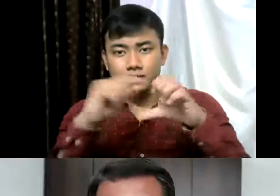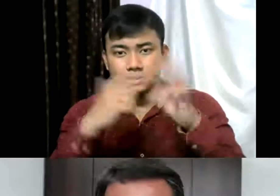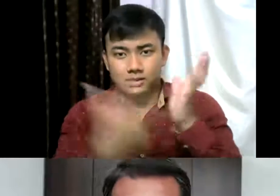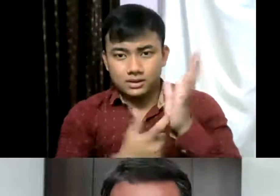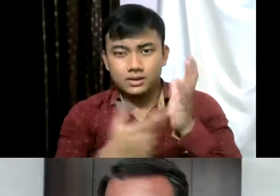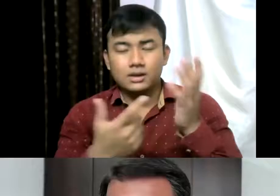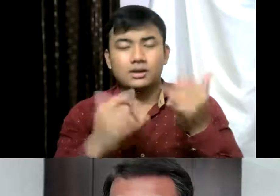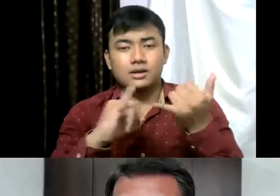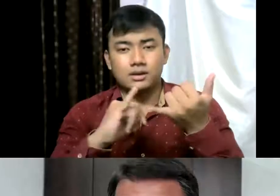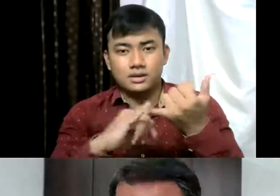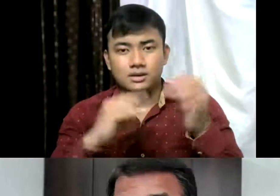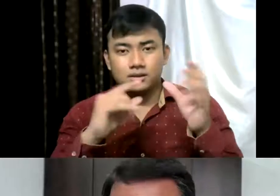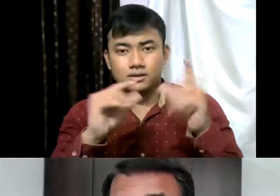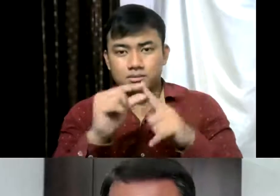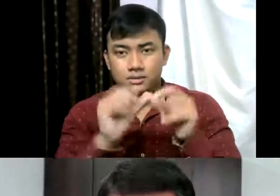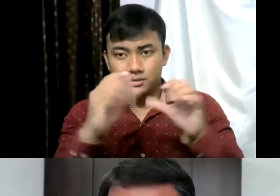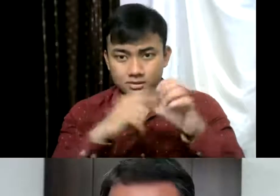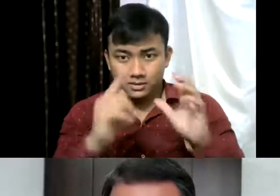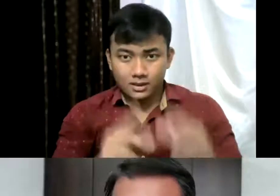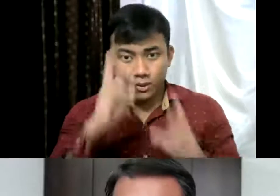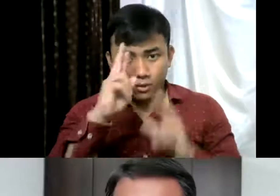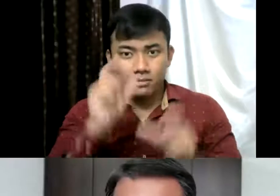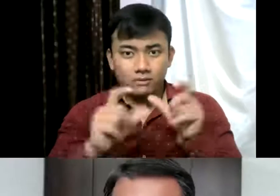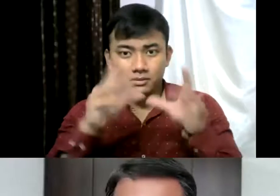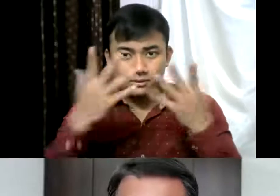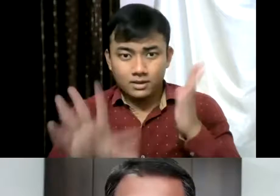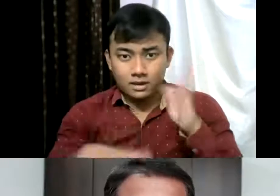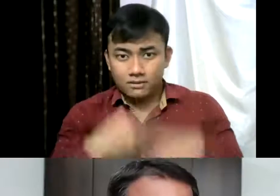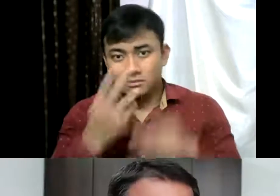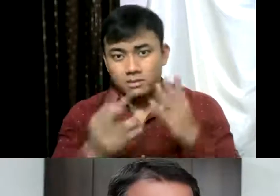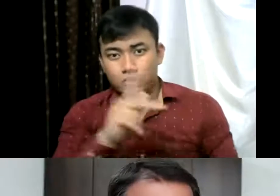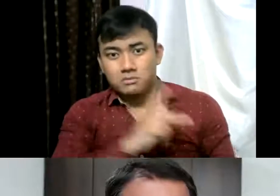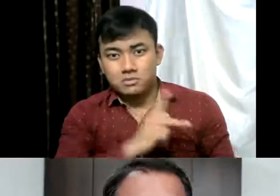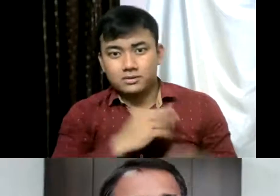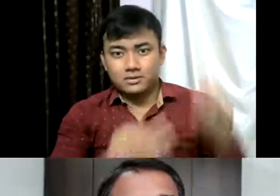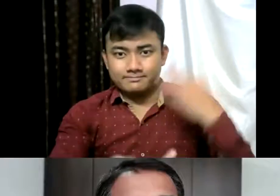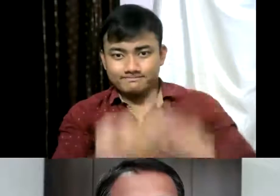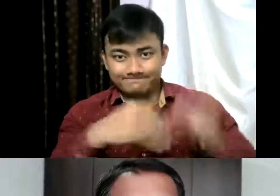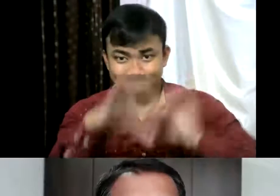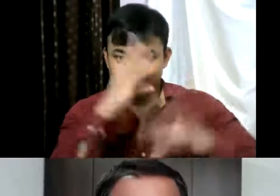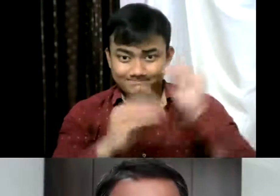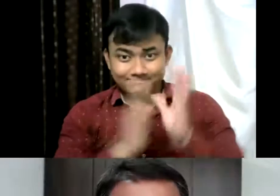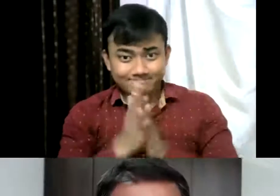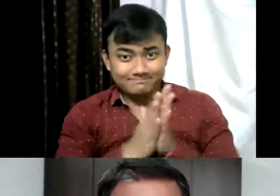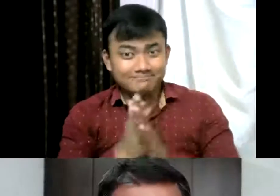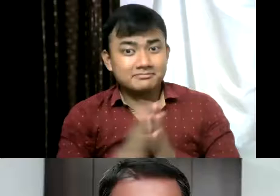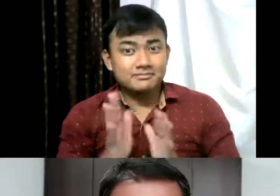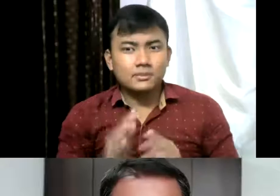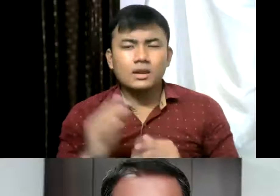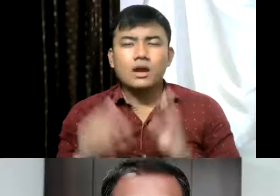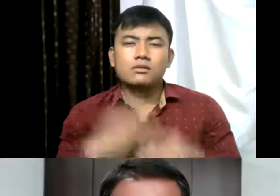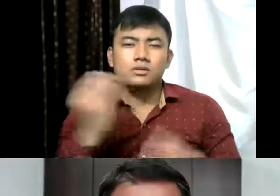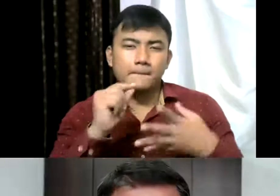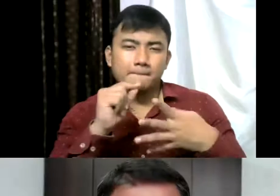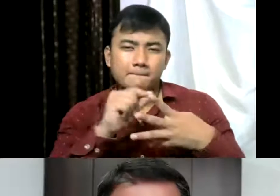maybe after Dhiren and me, we would love to hear your personal sort of insight into this as well. 2 or 3 major